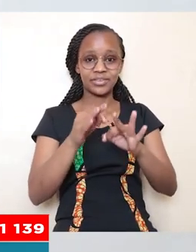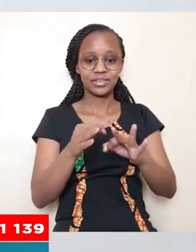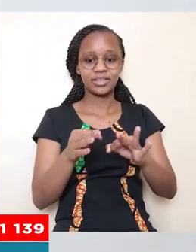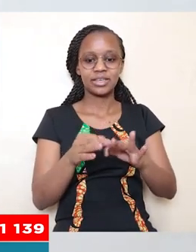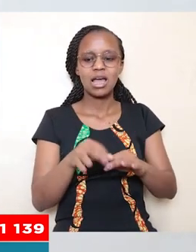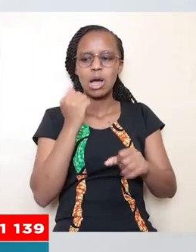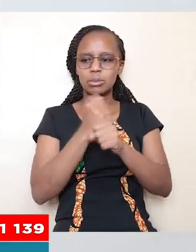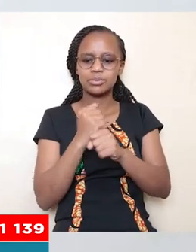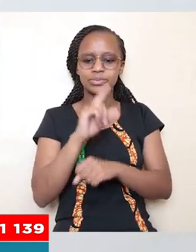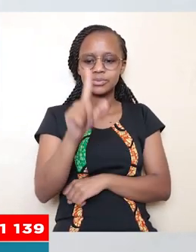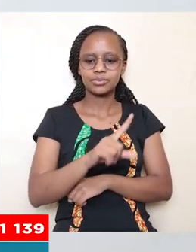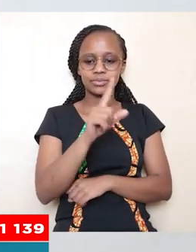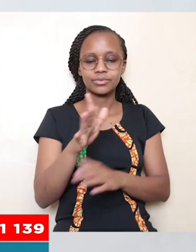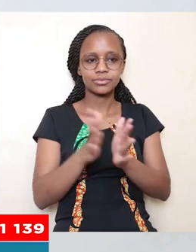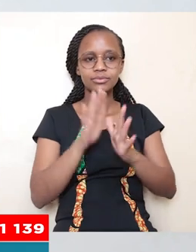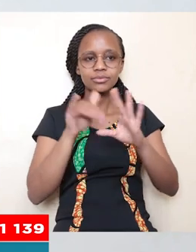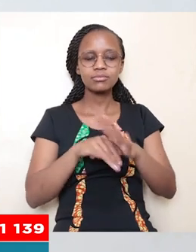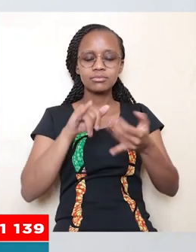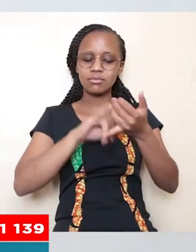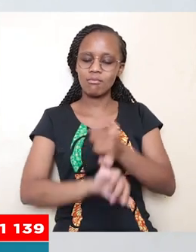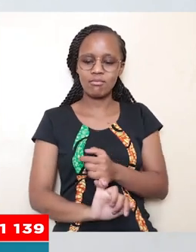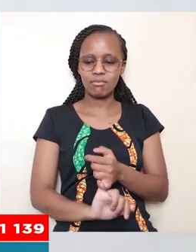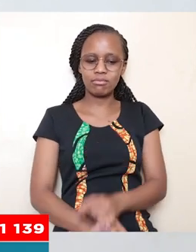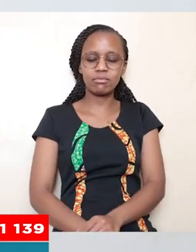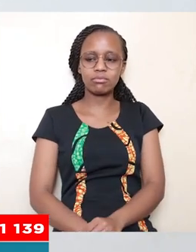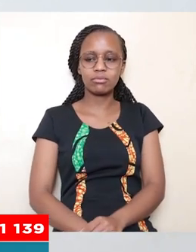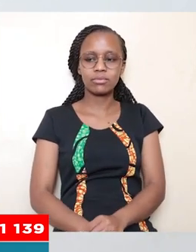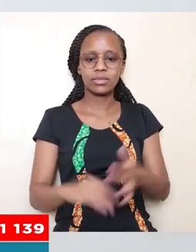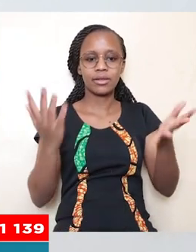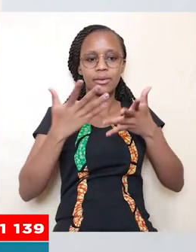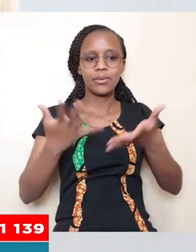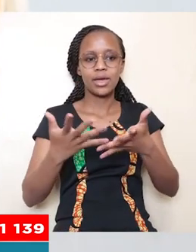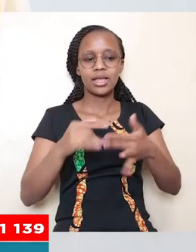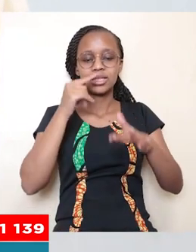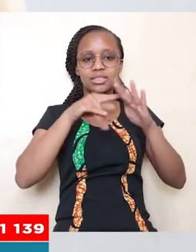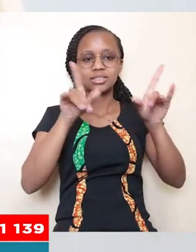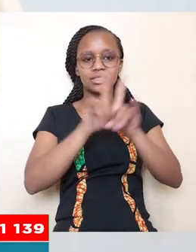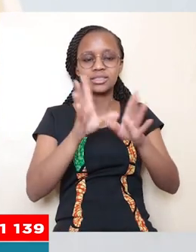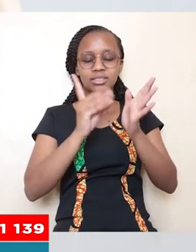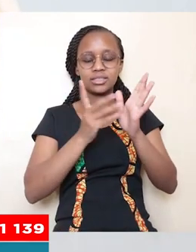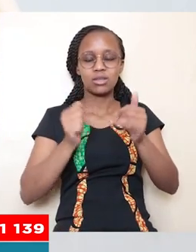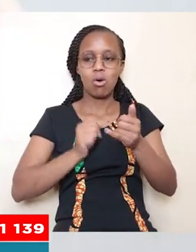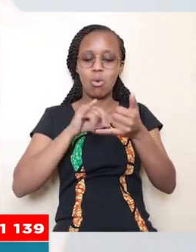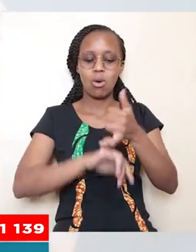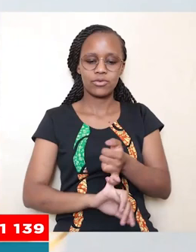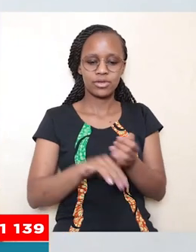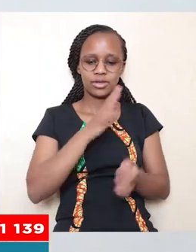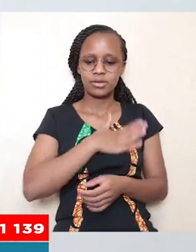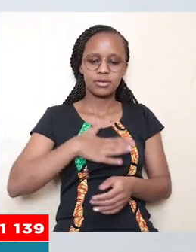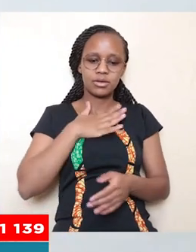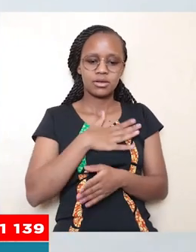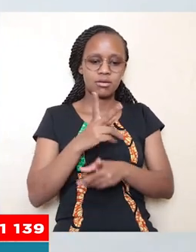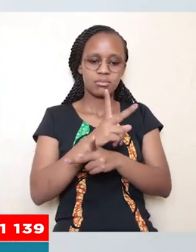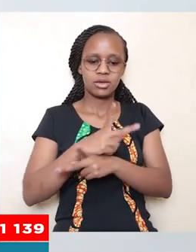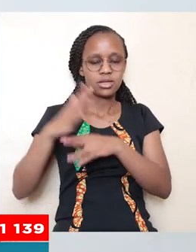that mistake and you are in that marriage where you do not enter the same door with your wife, please